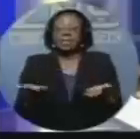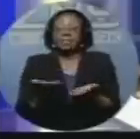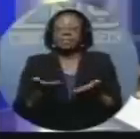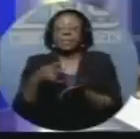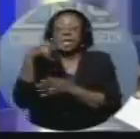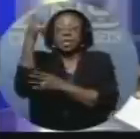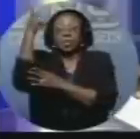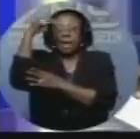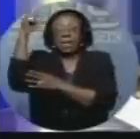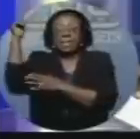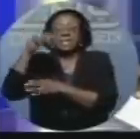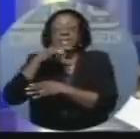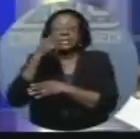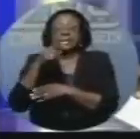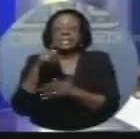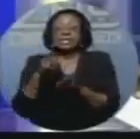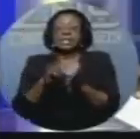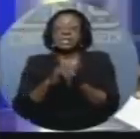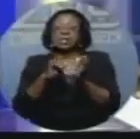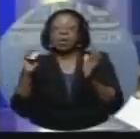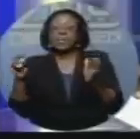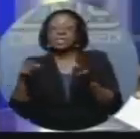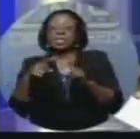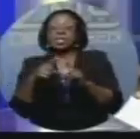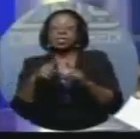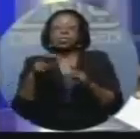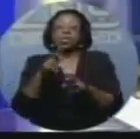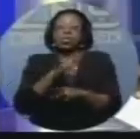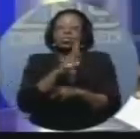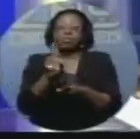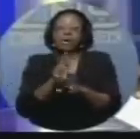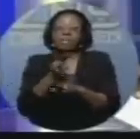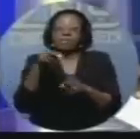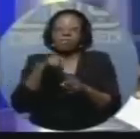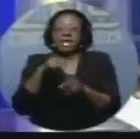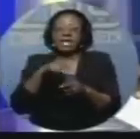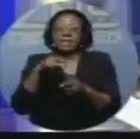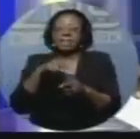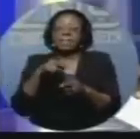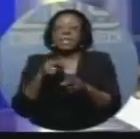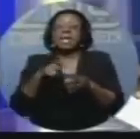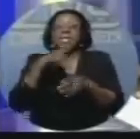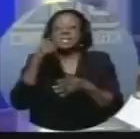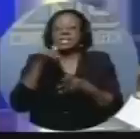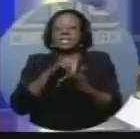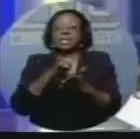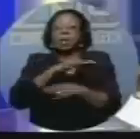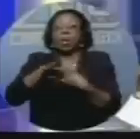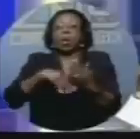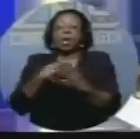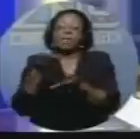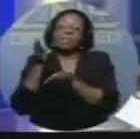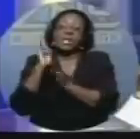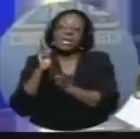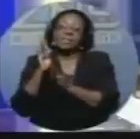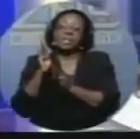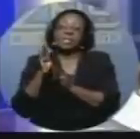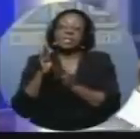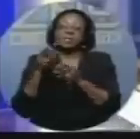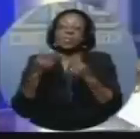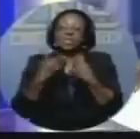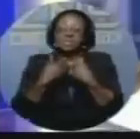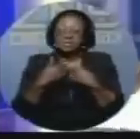Prime Minister also accepts opposition to the referendum. However, he hopes that all Bahamians, once the vote is over, can get on one